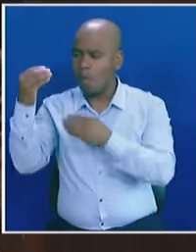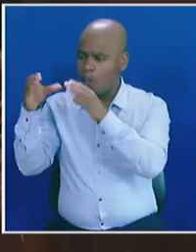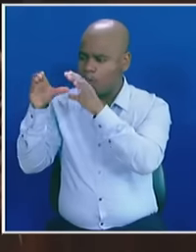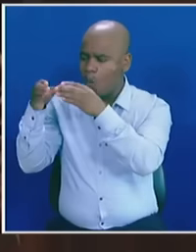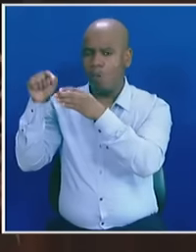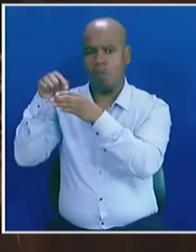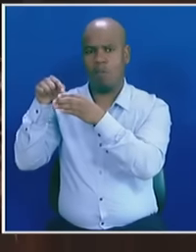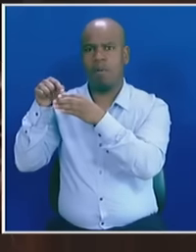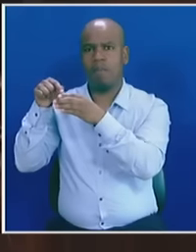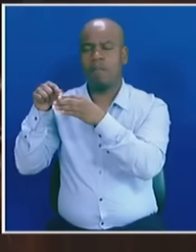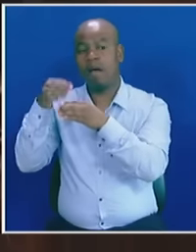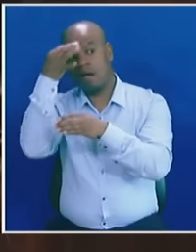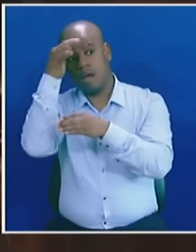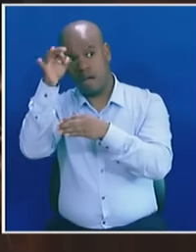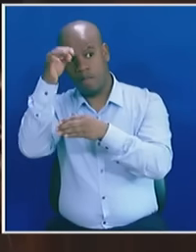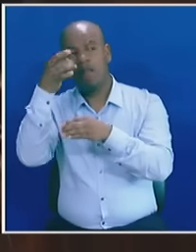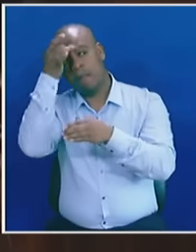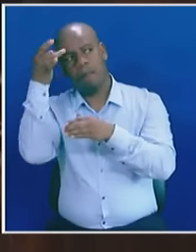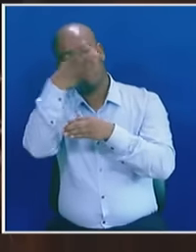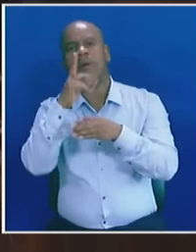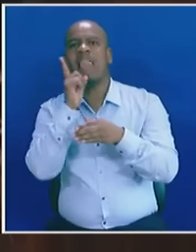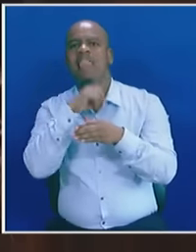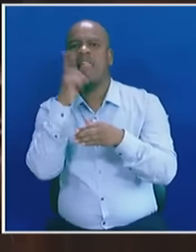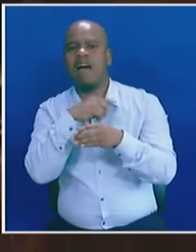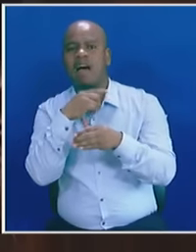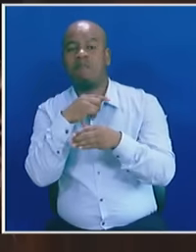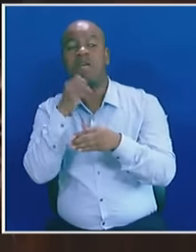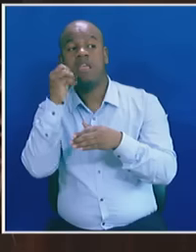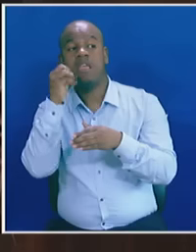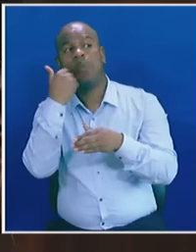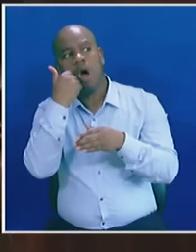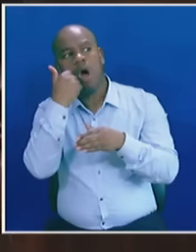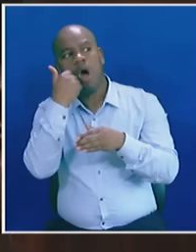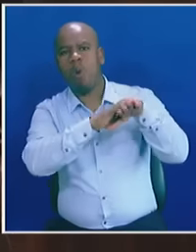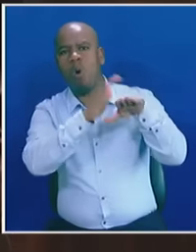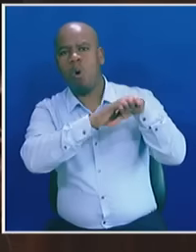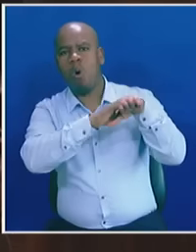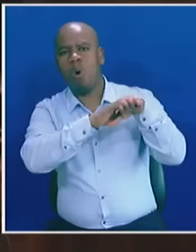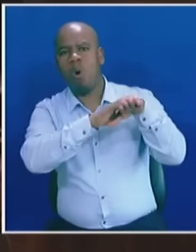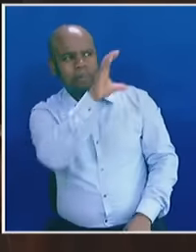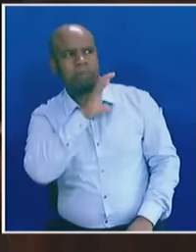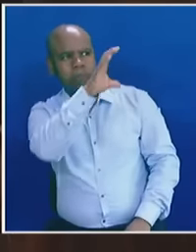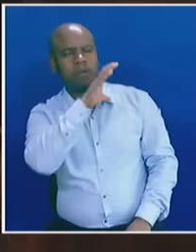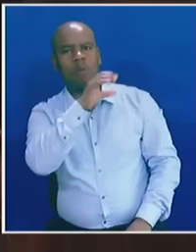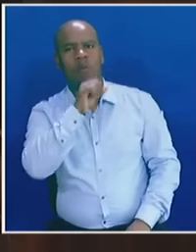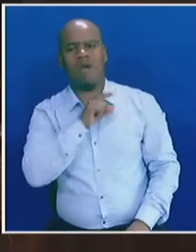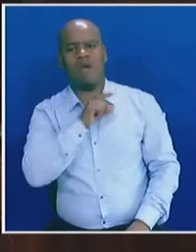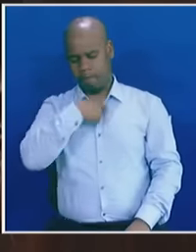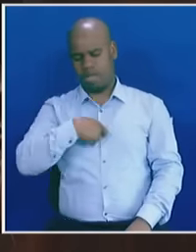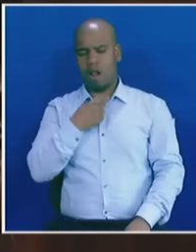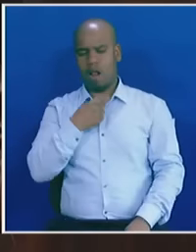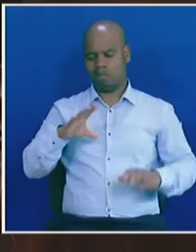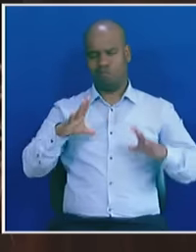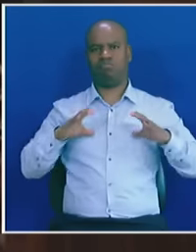agencies lie to their governments when they want more money for personal agendas by presenting